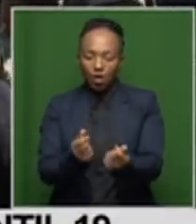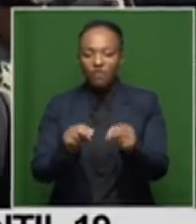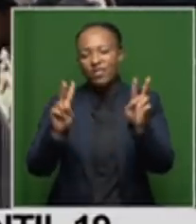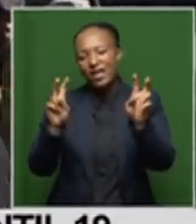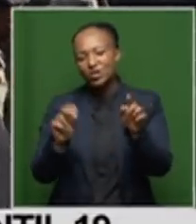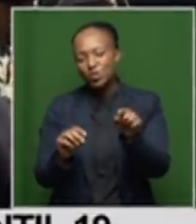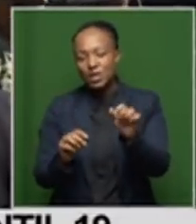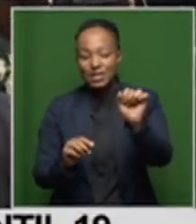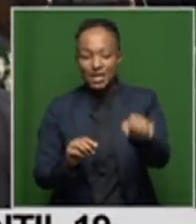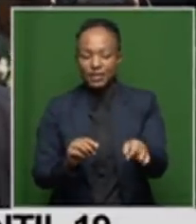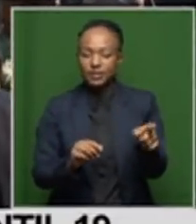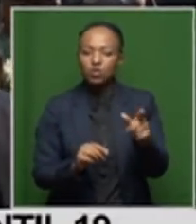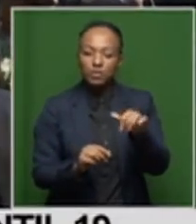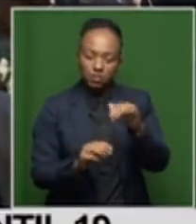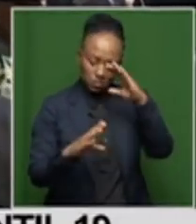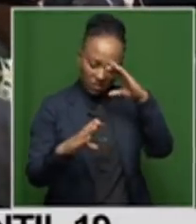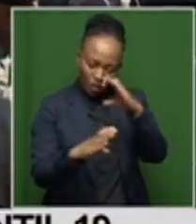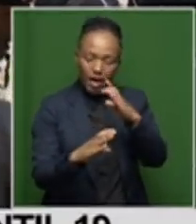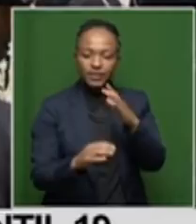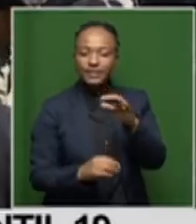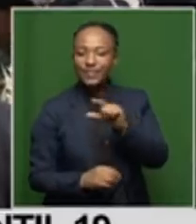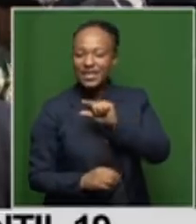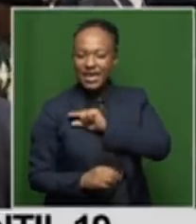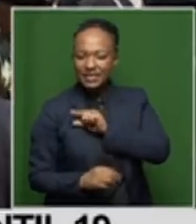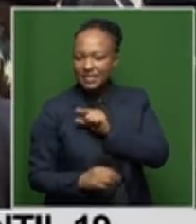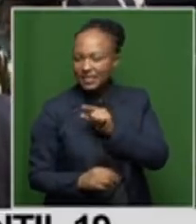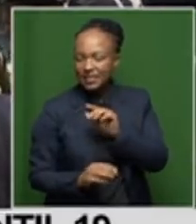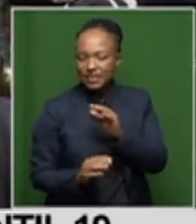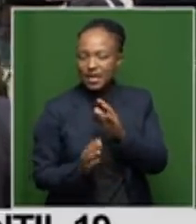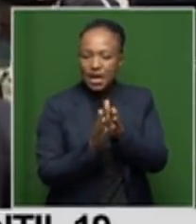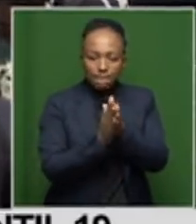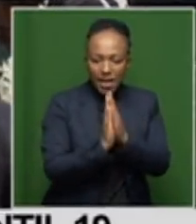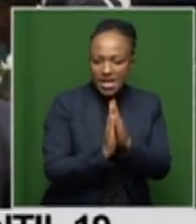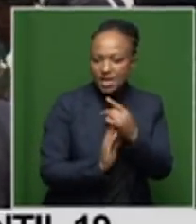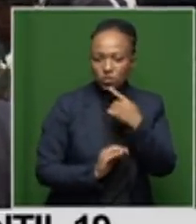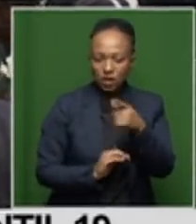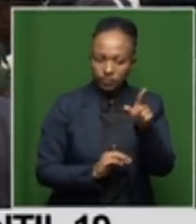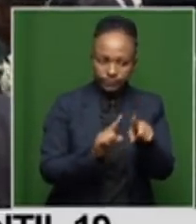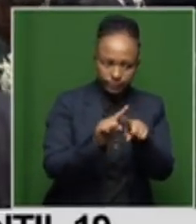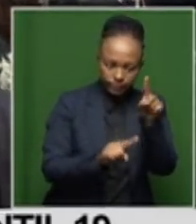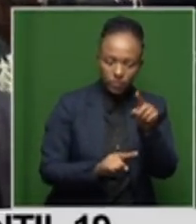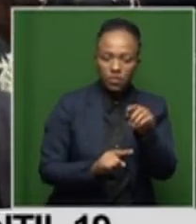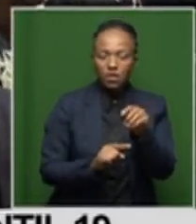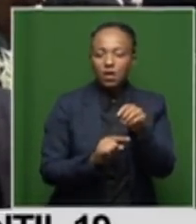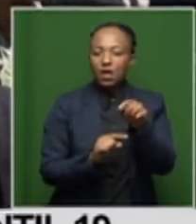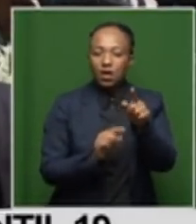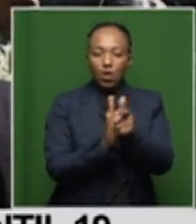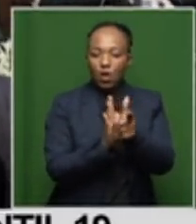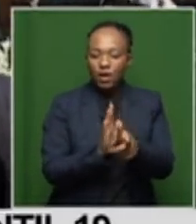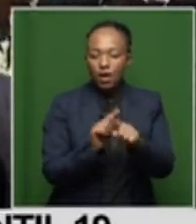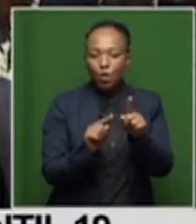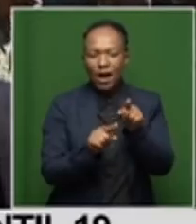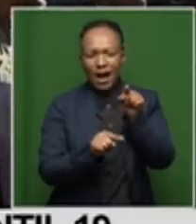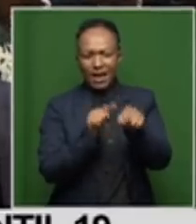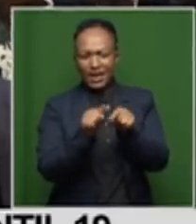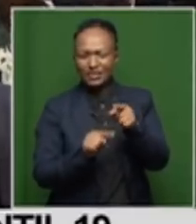Of course, we have to deal with the plea. But from our side, it's quite a frivolous plea. And you can see that, as I said, the allegations are